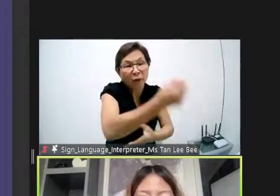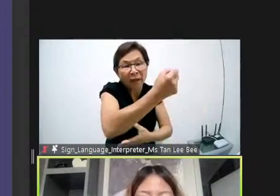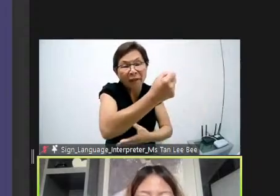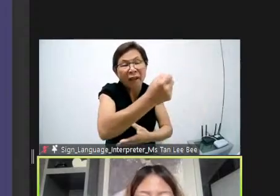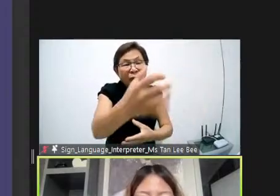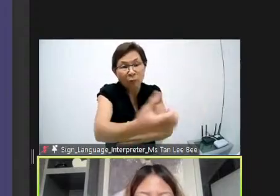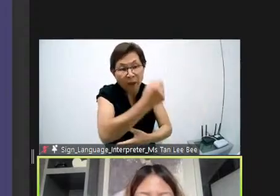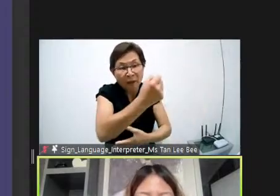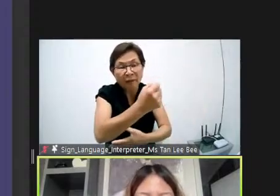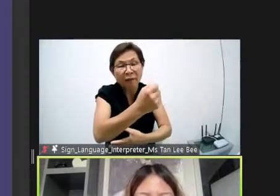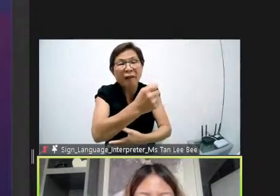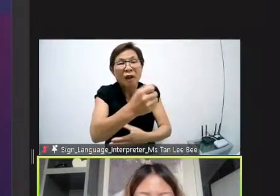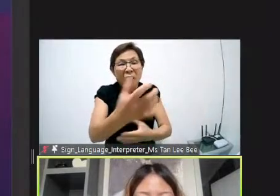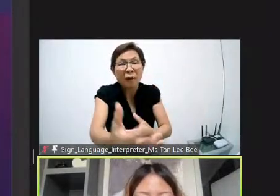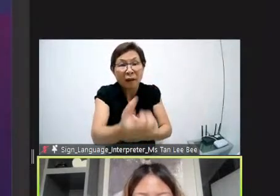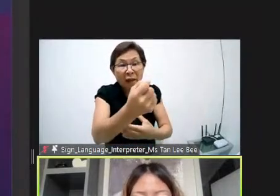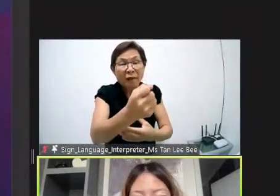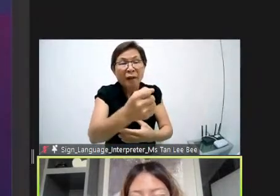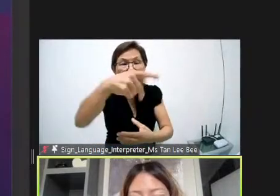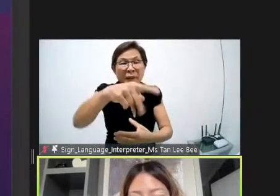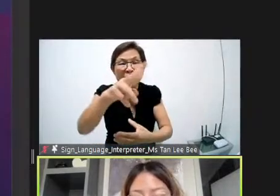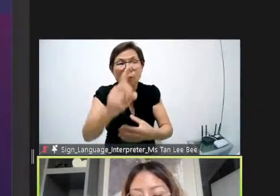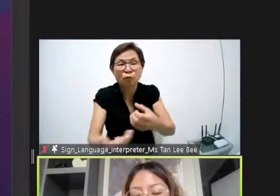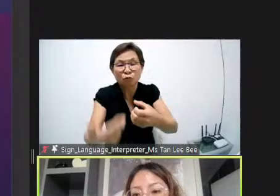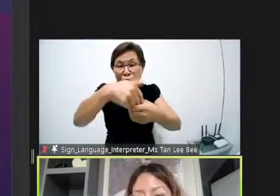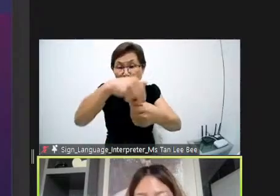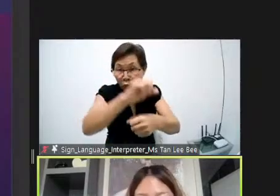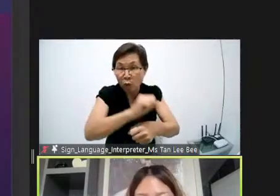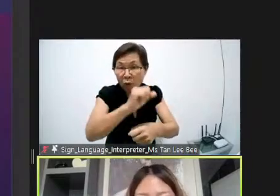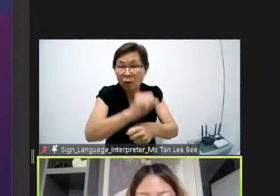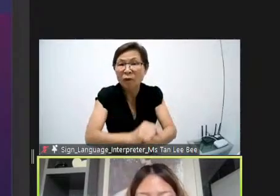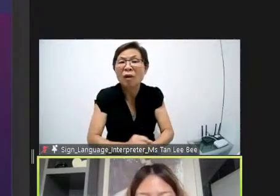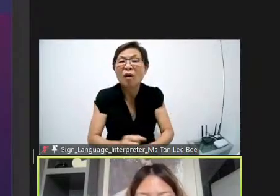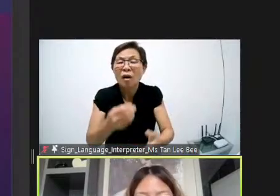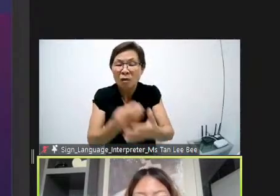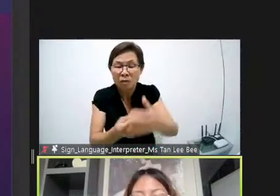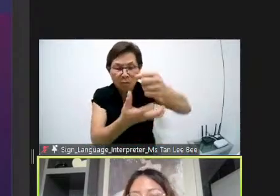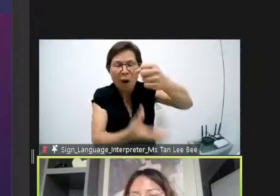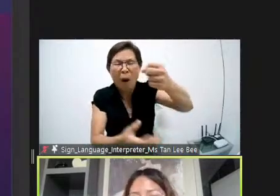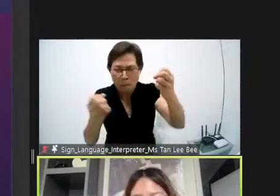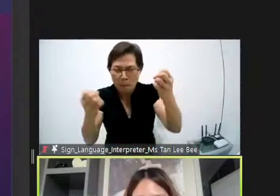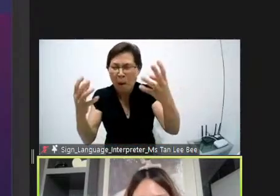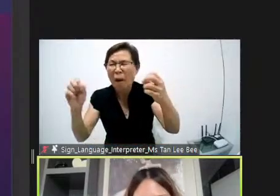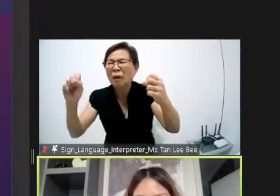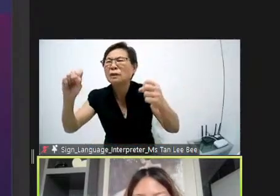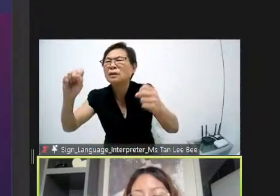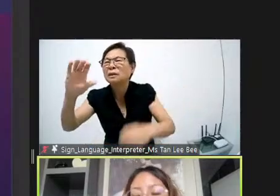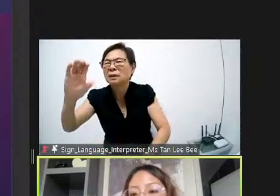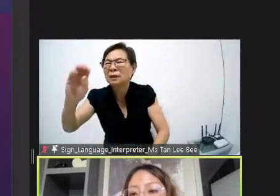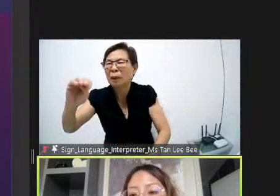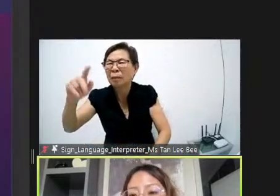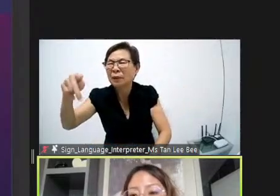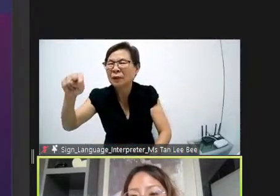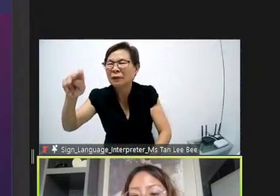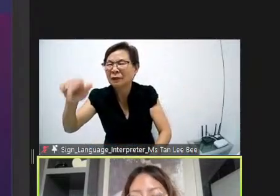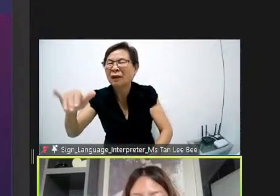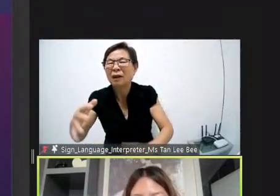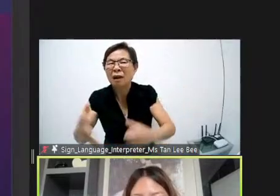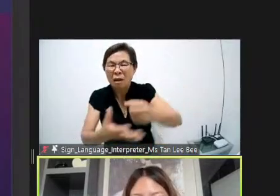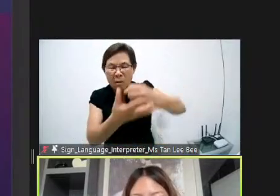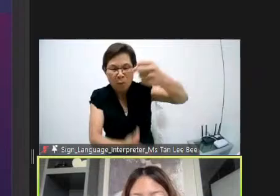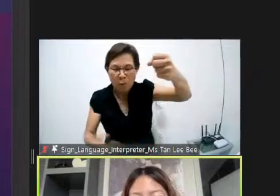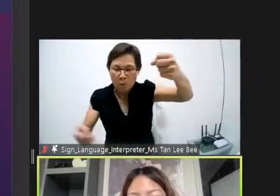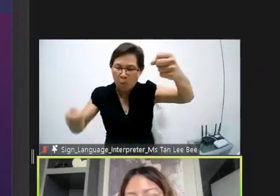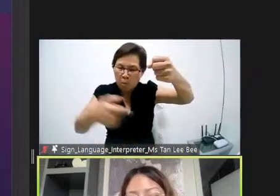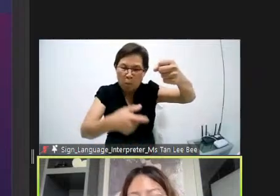most companies that still choose to pay the fee for funding instead of directly hire PWD have common